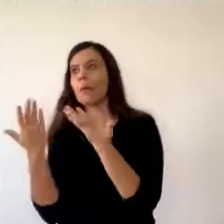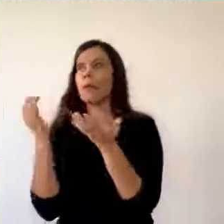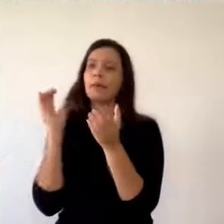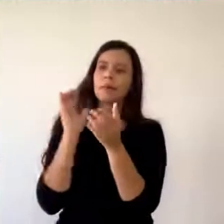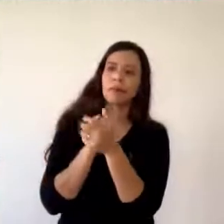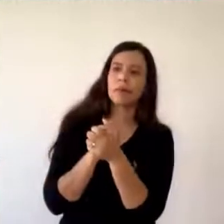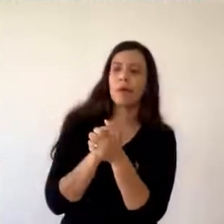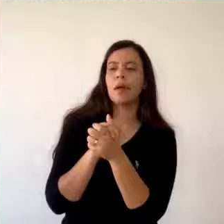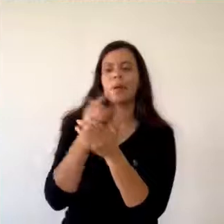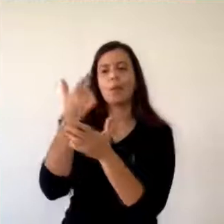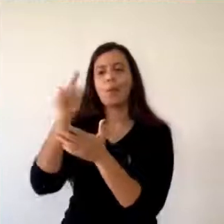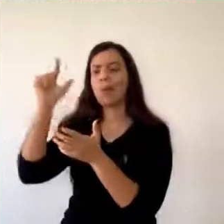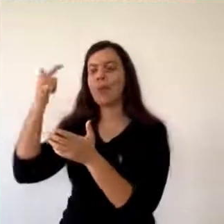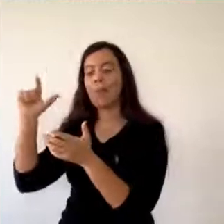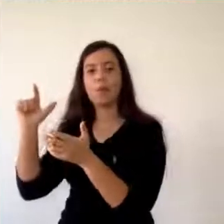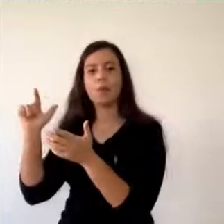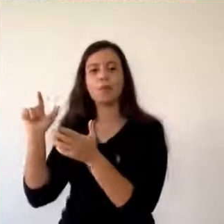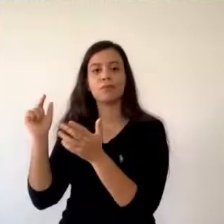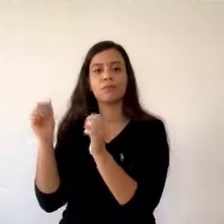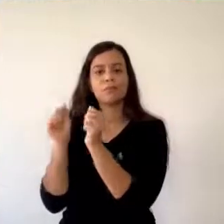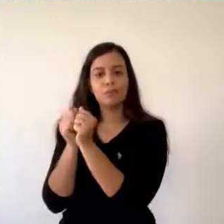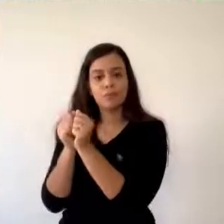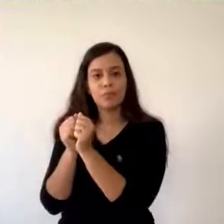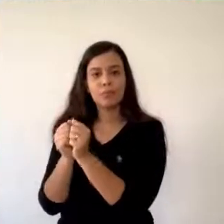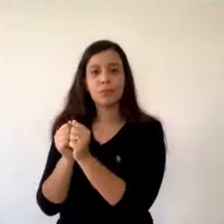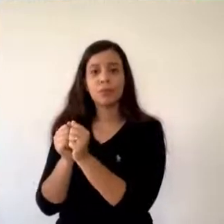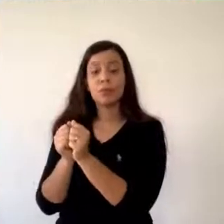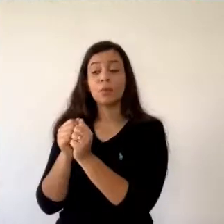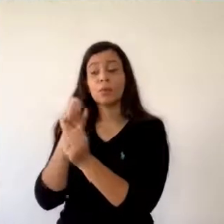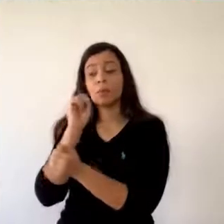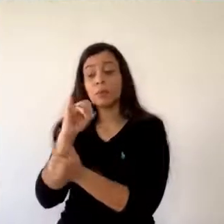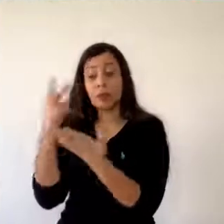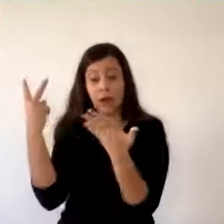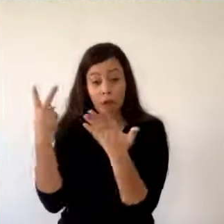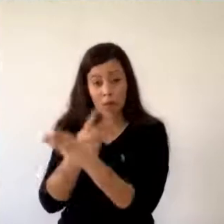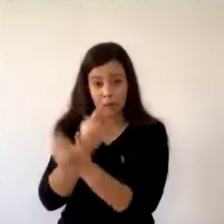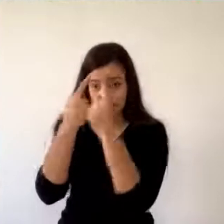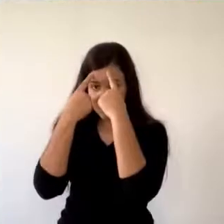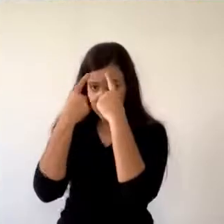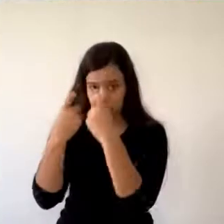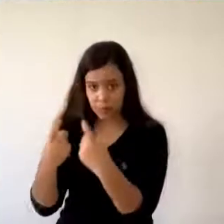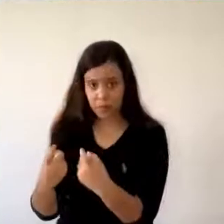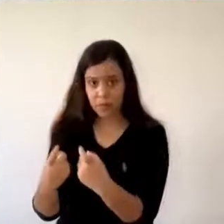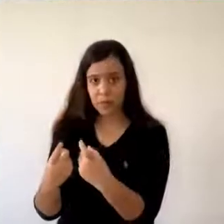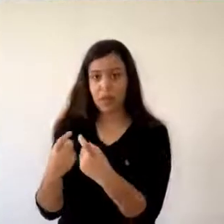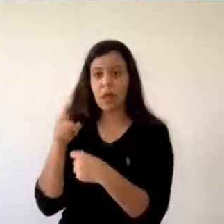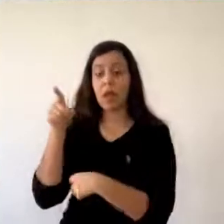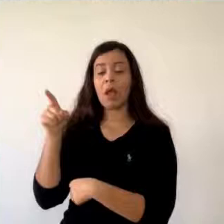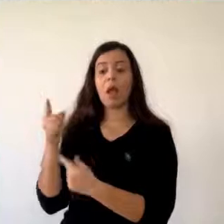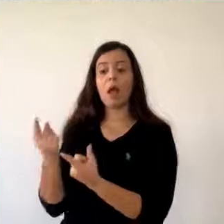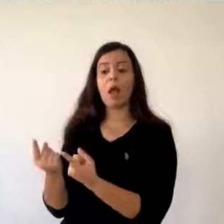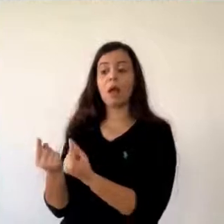with someone and what happens, this violence, because someone has